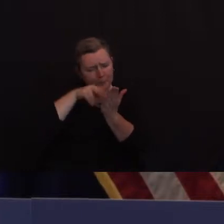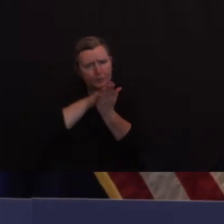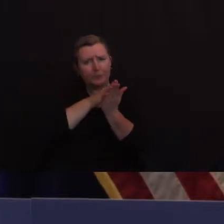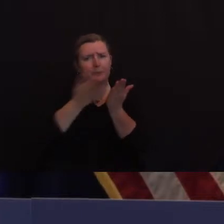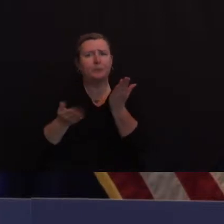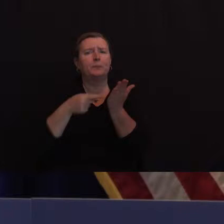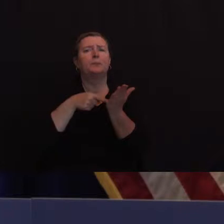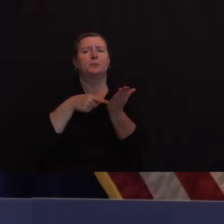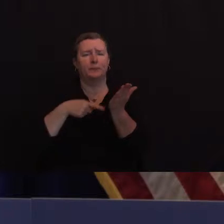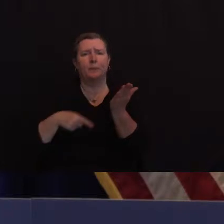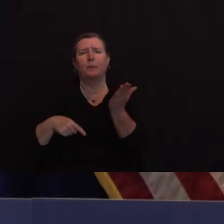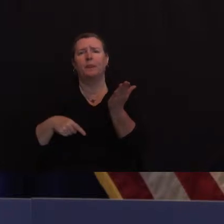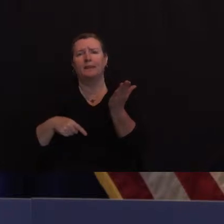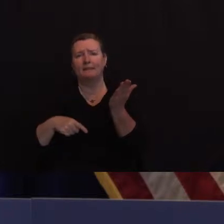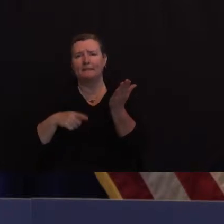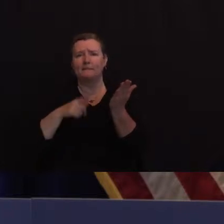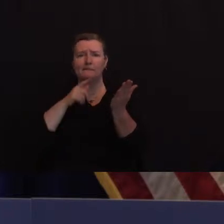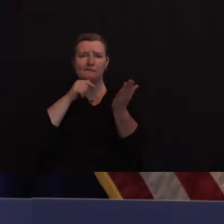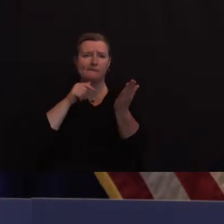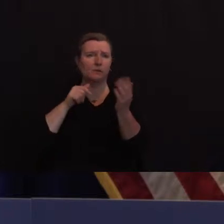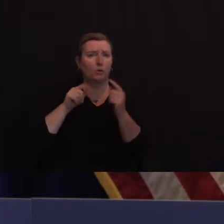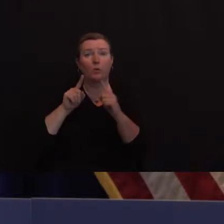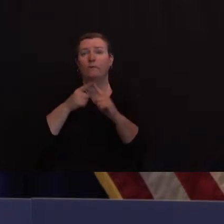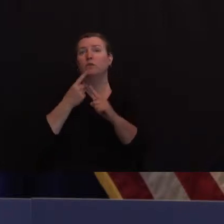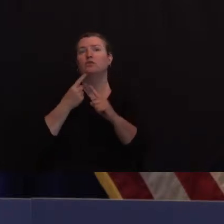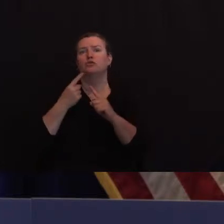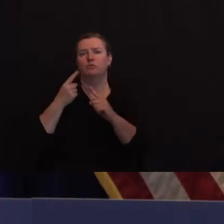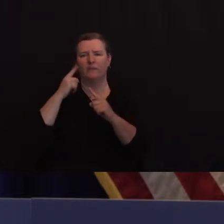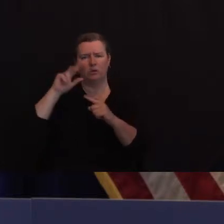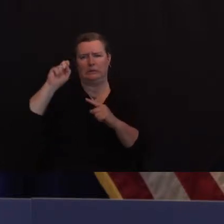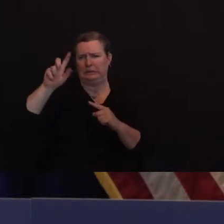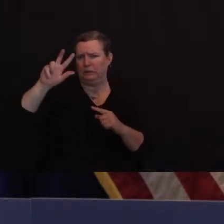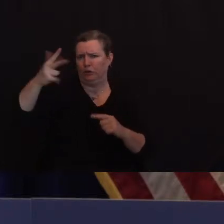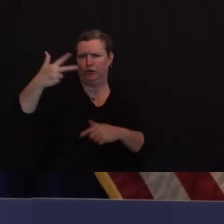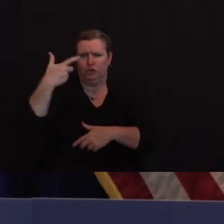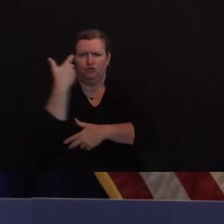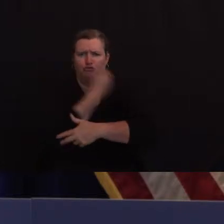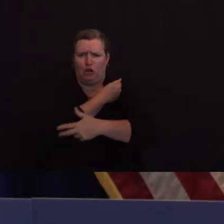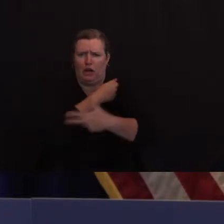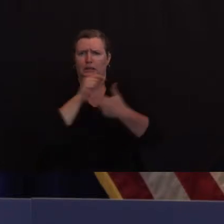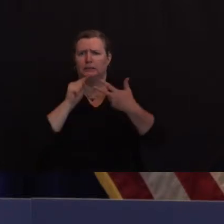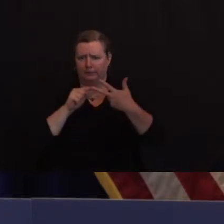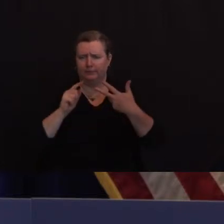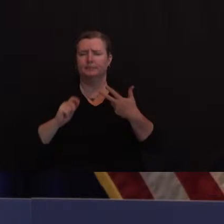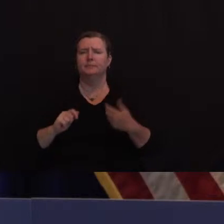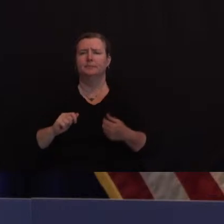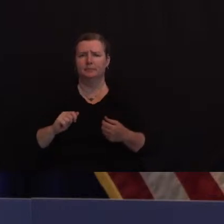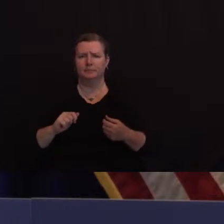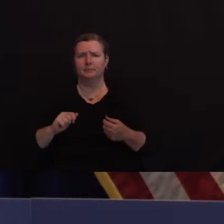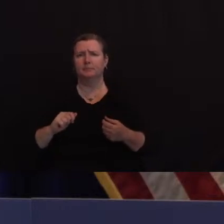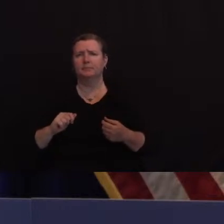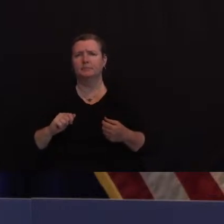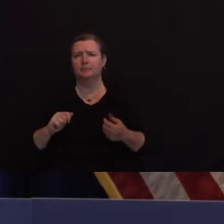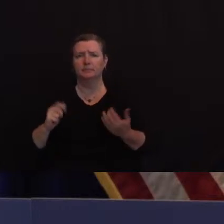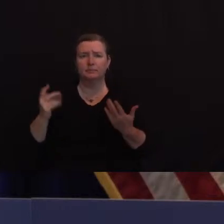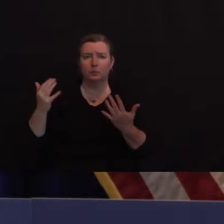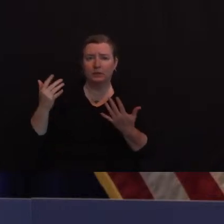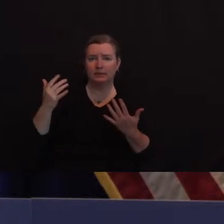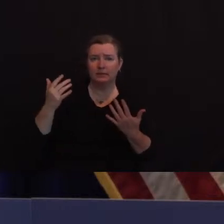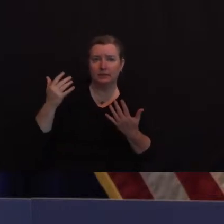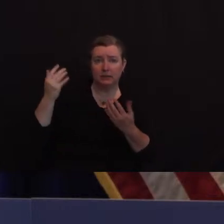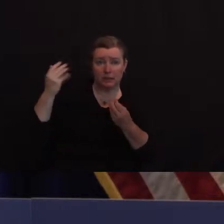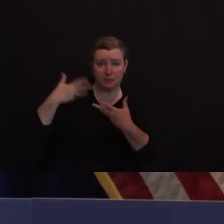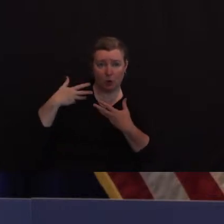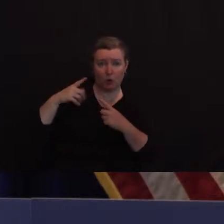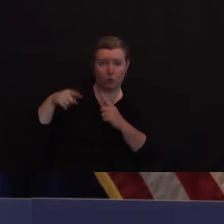now. When we know whether we're dosing at 8 months or 6 months, our